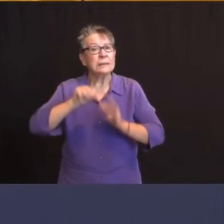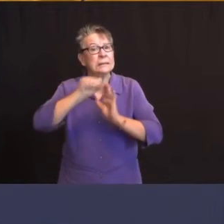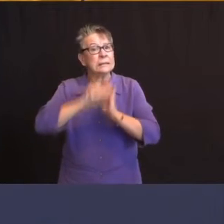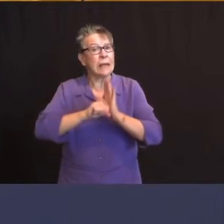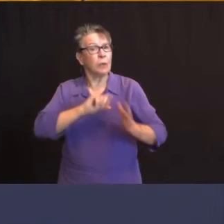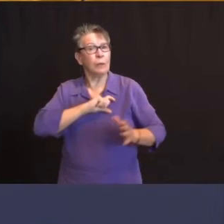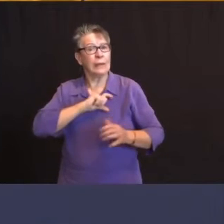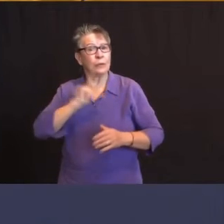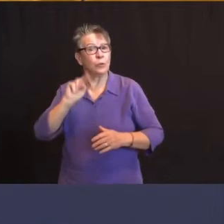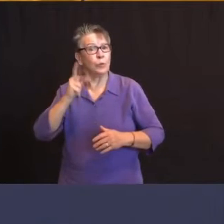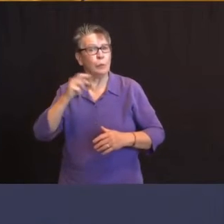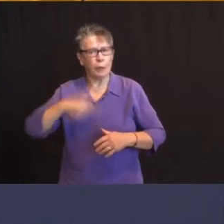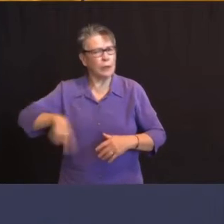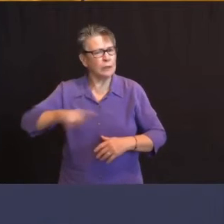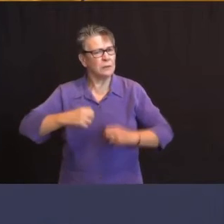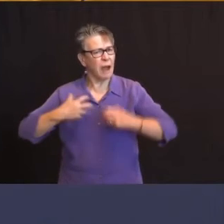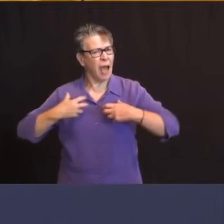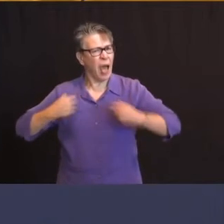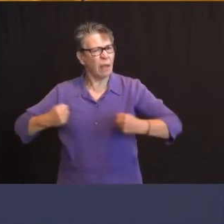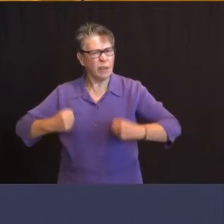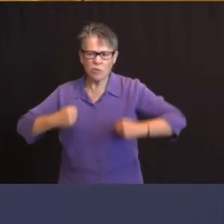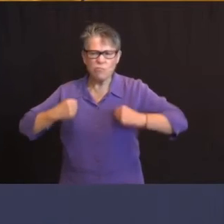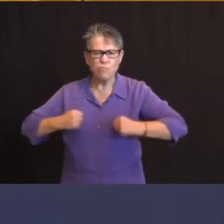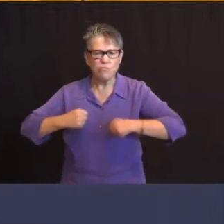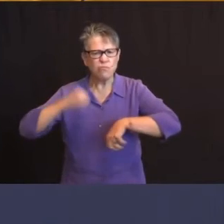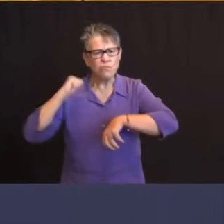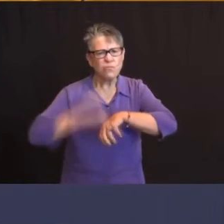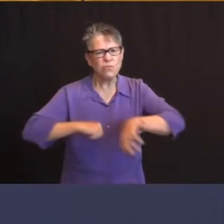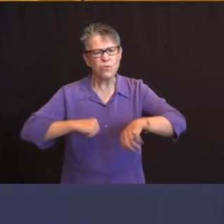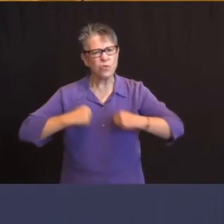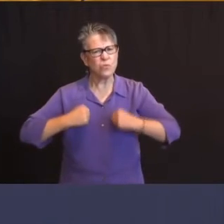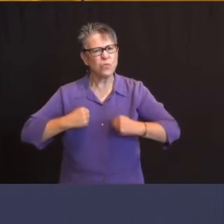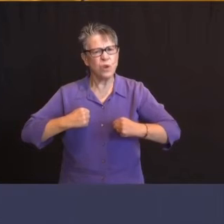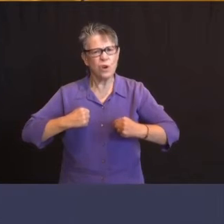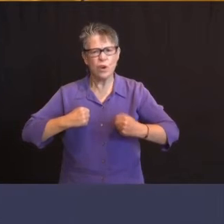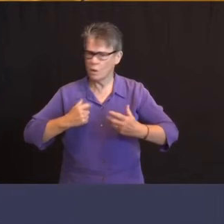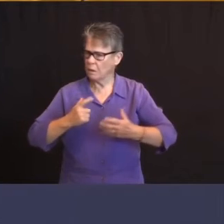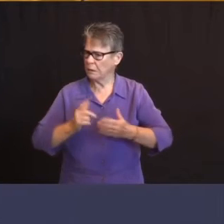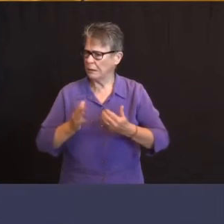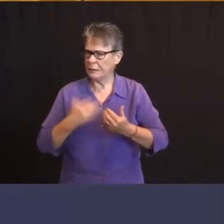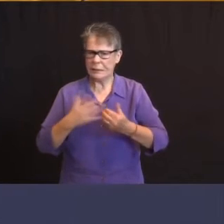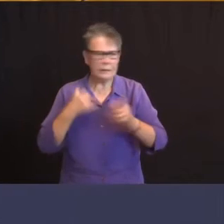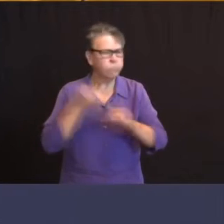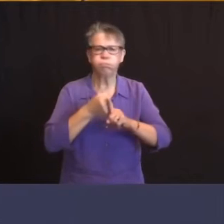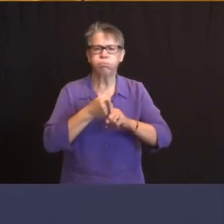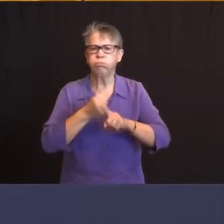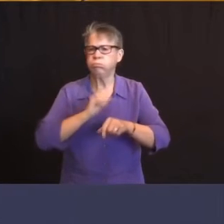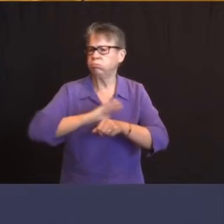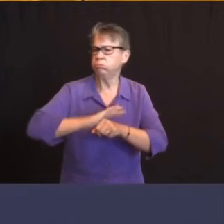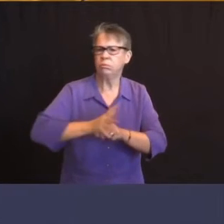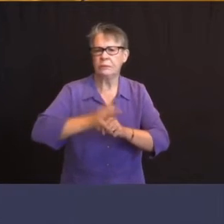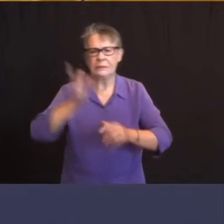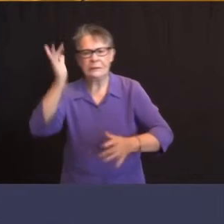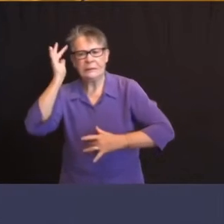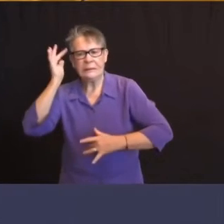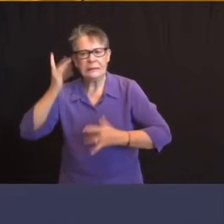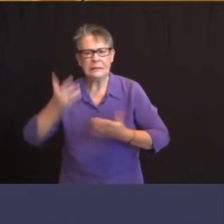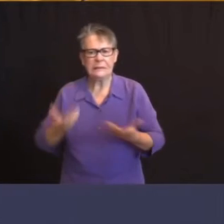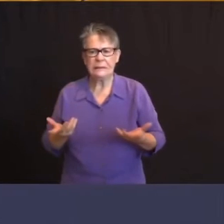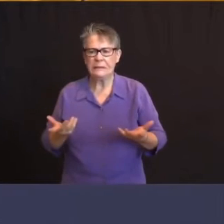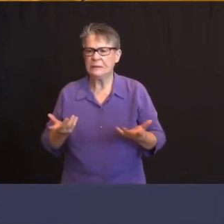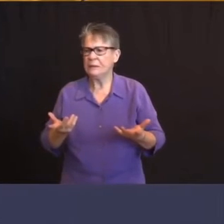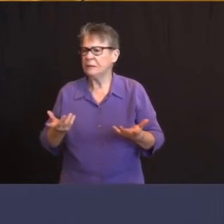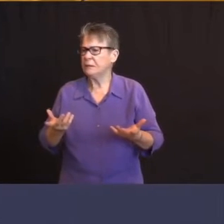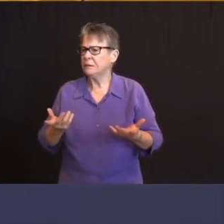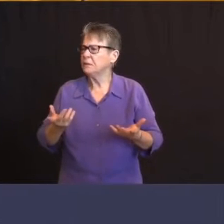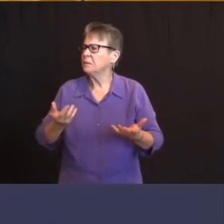very virtue of the profession you've pursued, you got to pass an annual fitness reality.